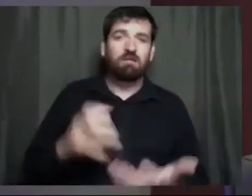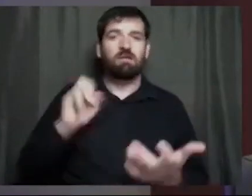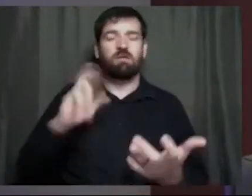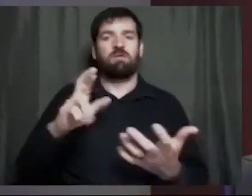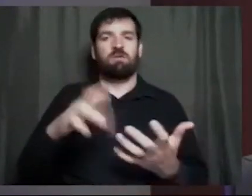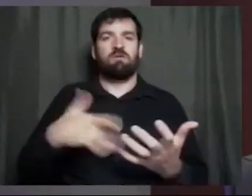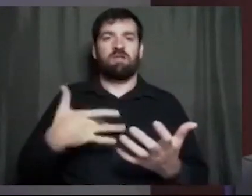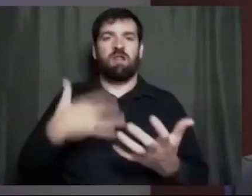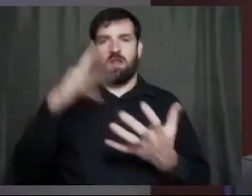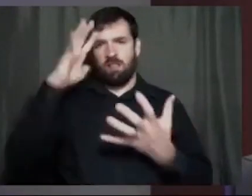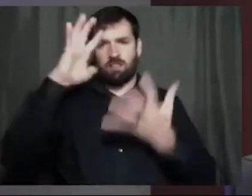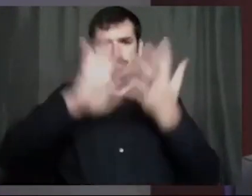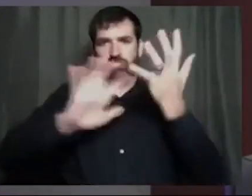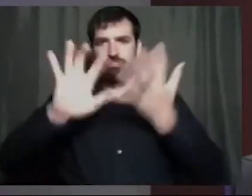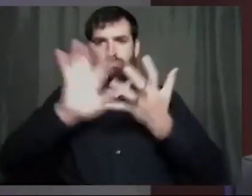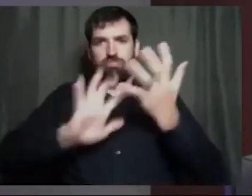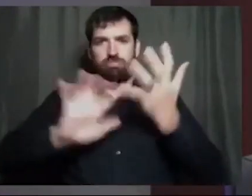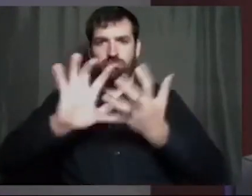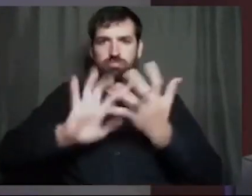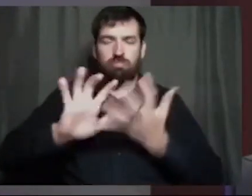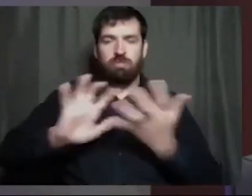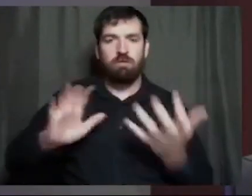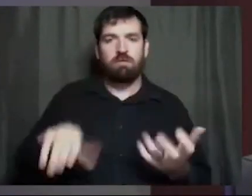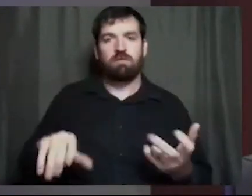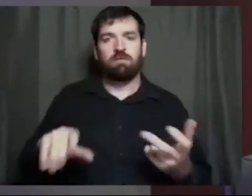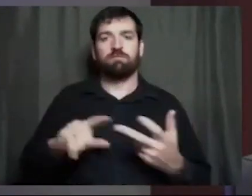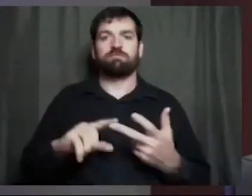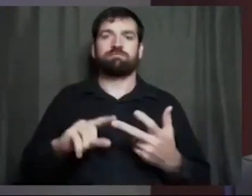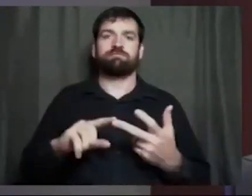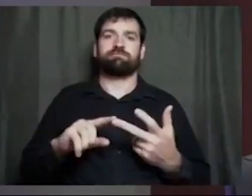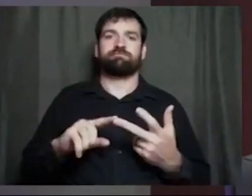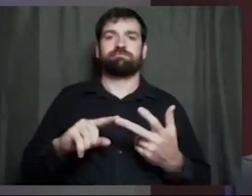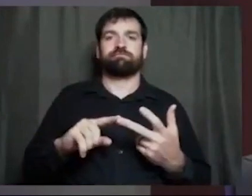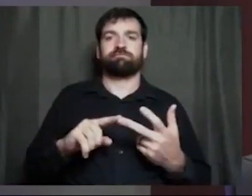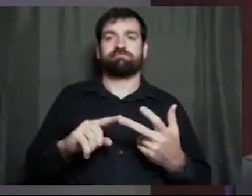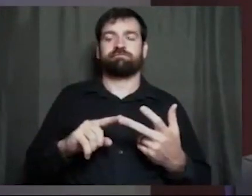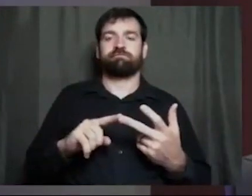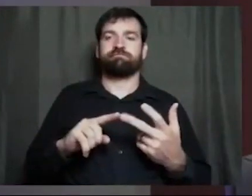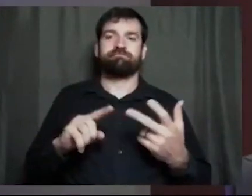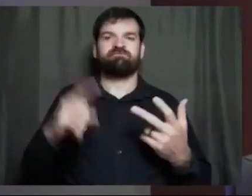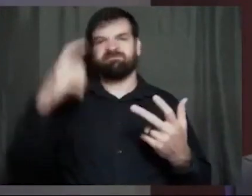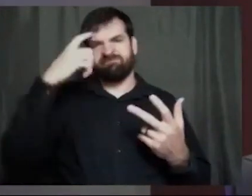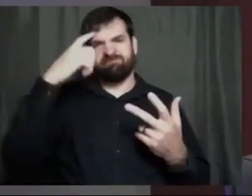about, in their cognition or their kind of mental abilities. So,